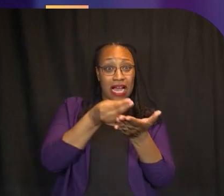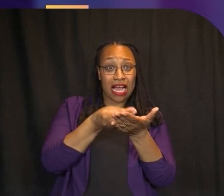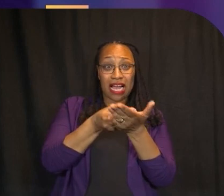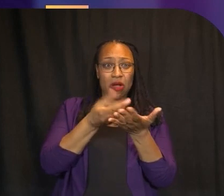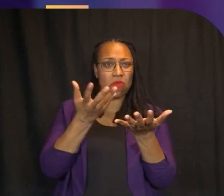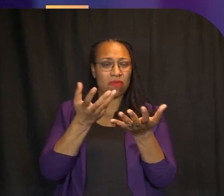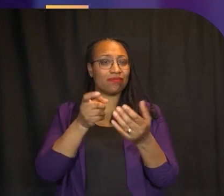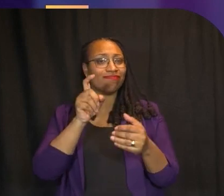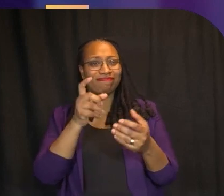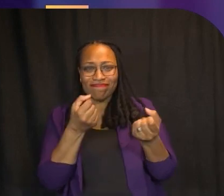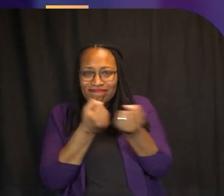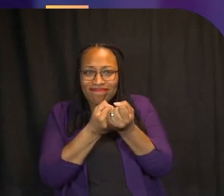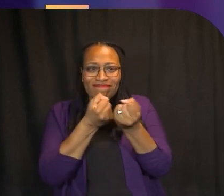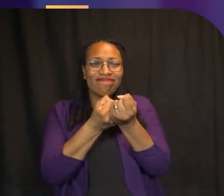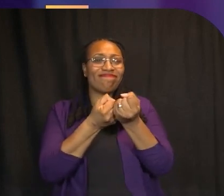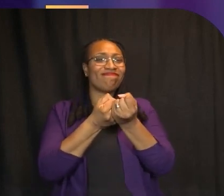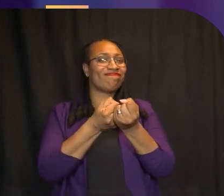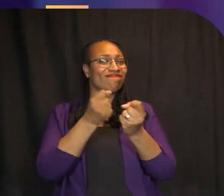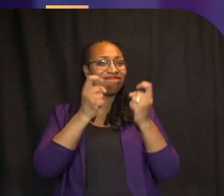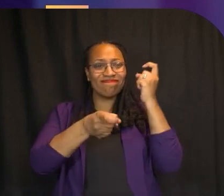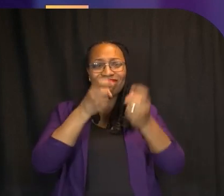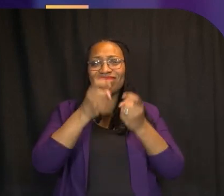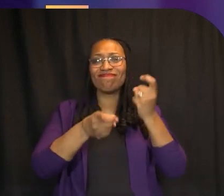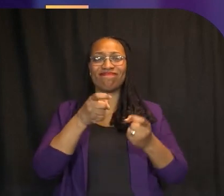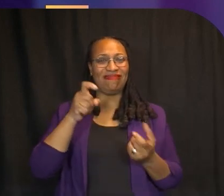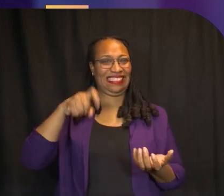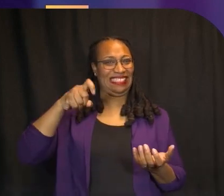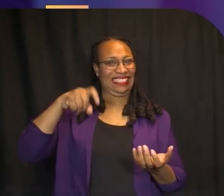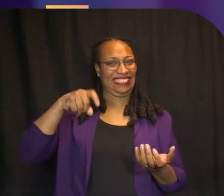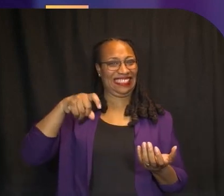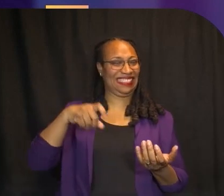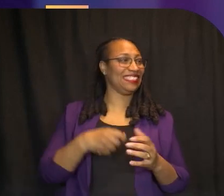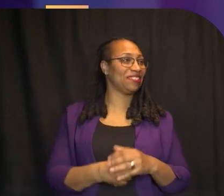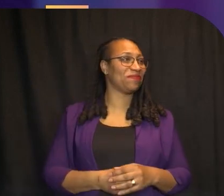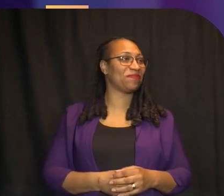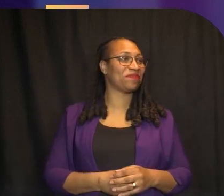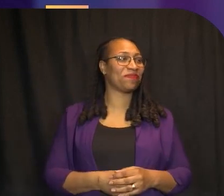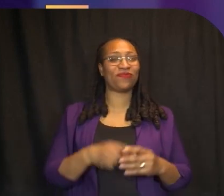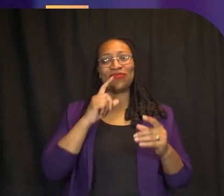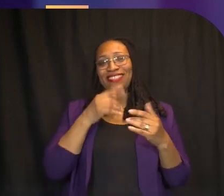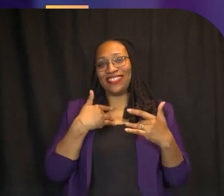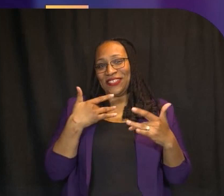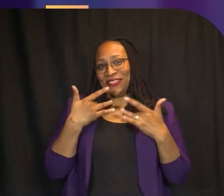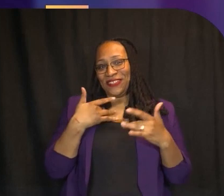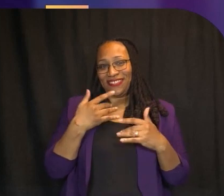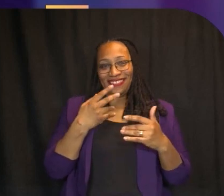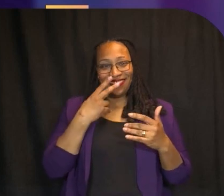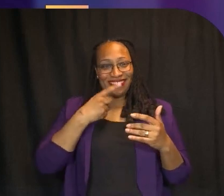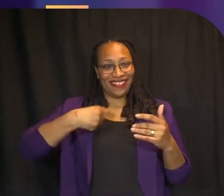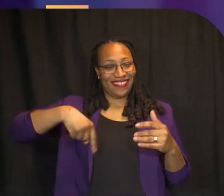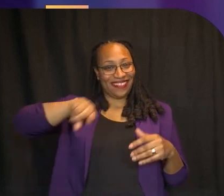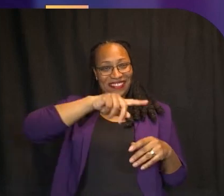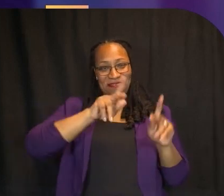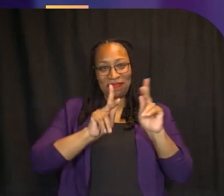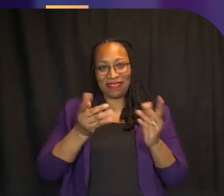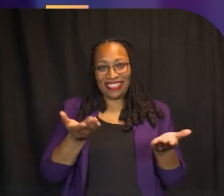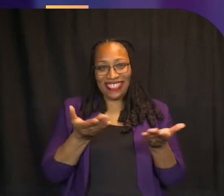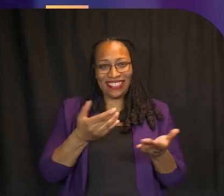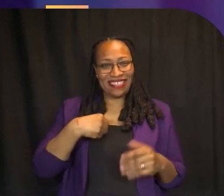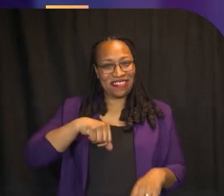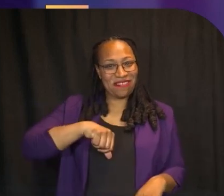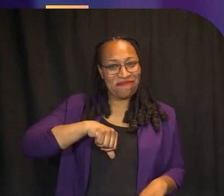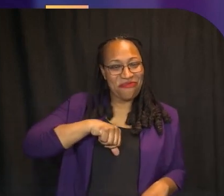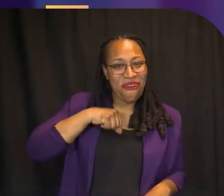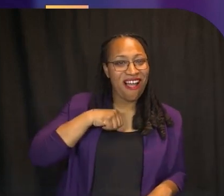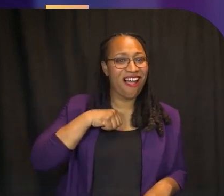to introduce some special guests with us tonight. We are proud to have actor Selma Blair with us this evening. Selma has courageously